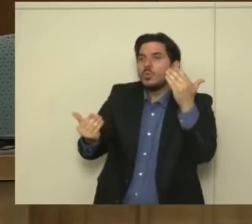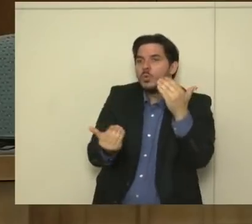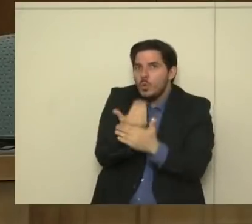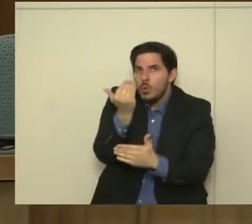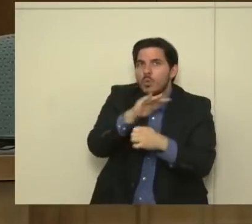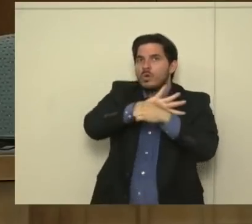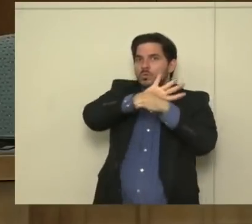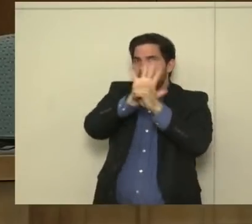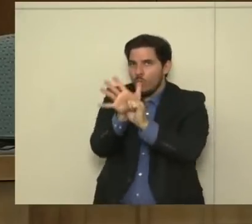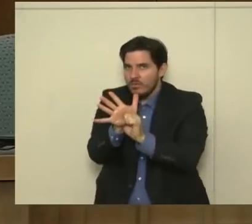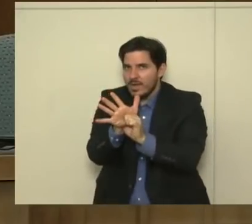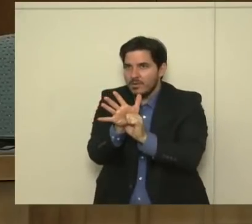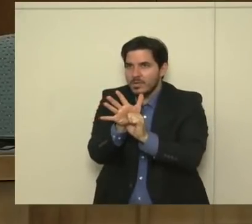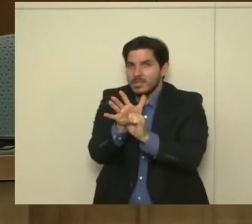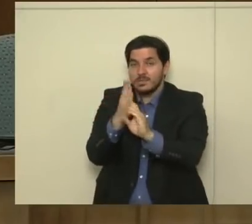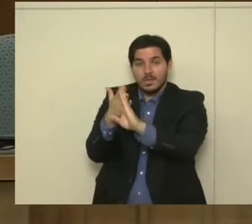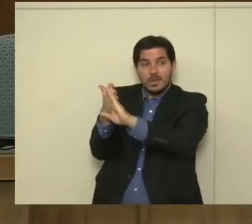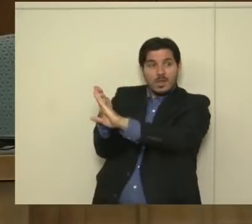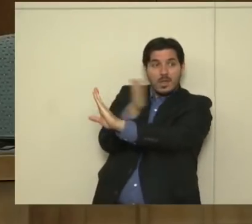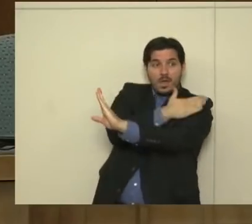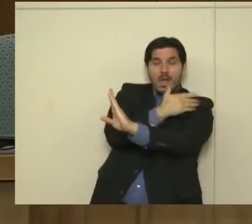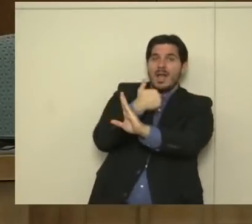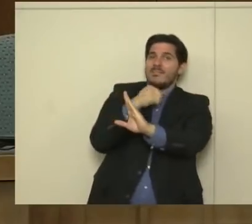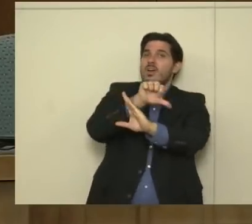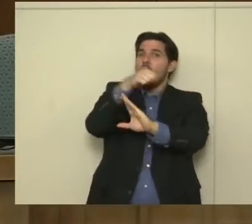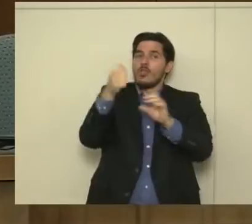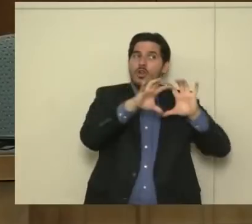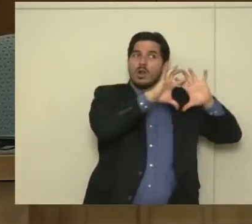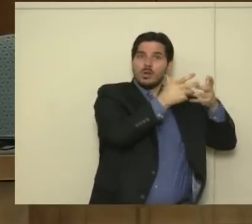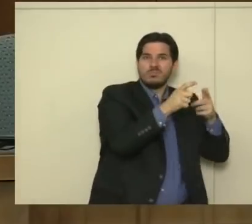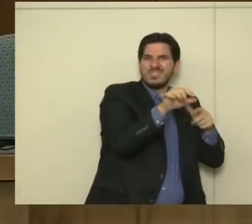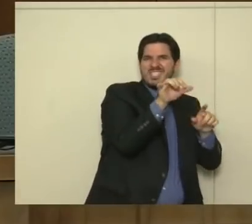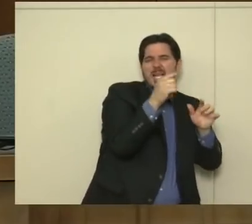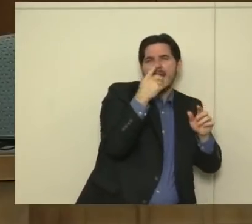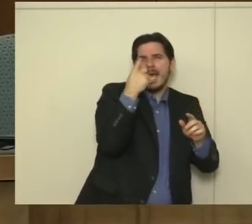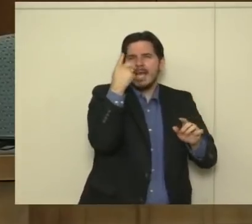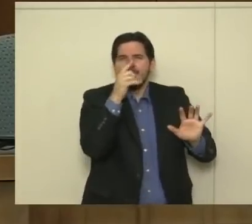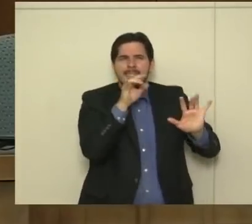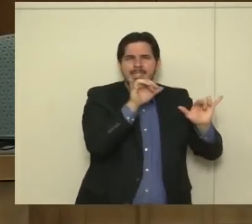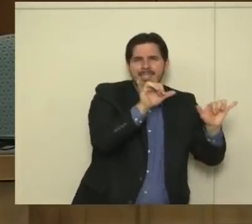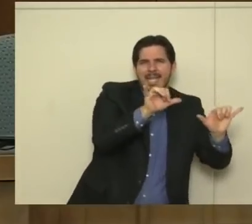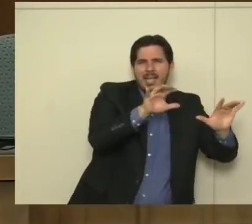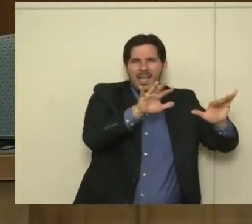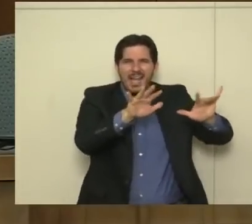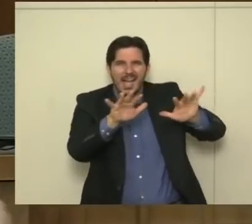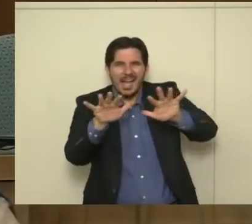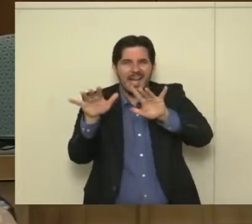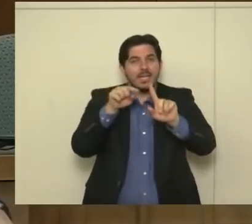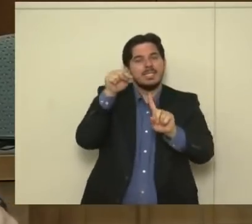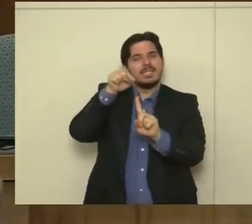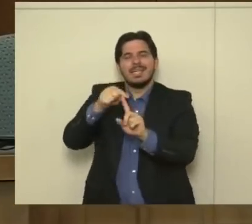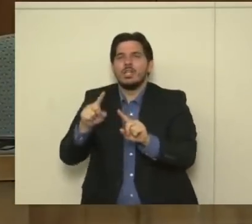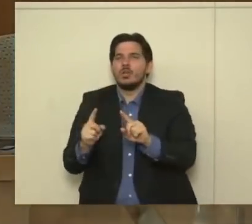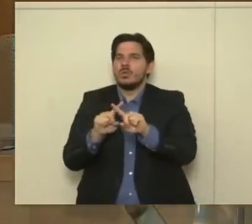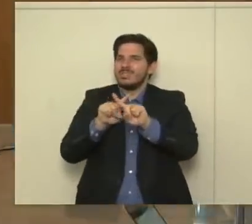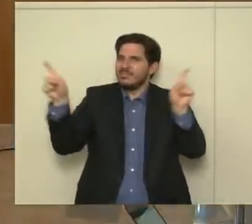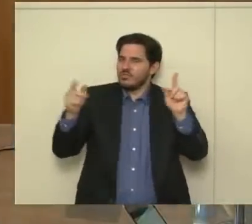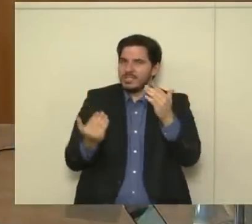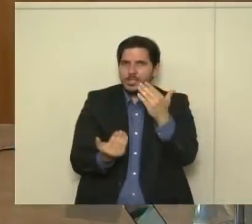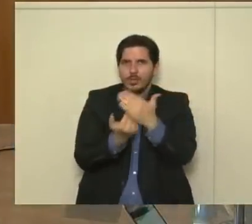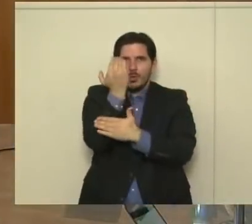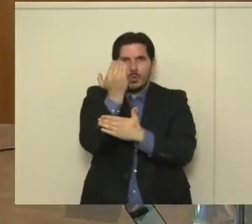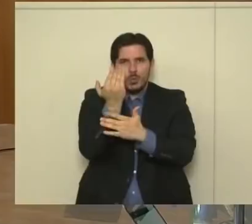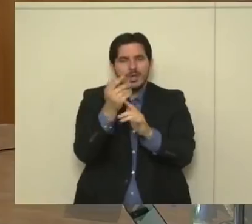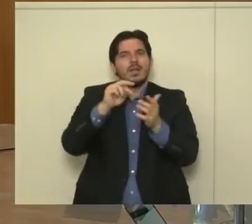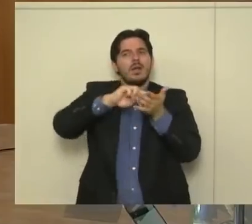that yet. But hopefully Australia and South America and Southern Africa will have information. Thank you.